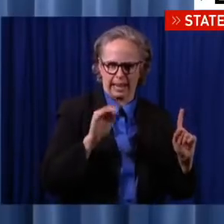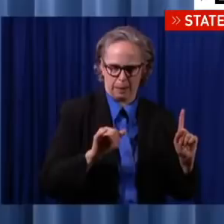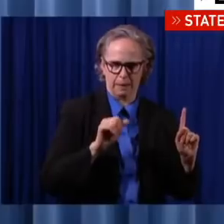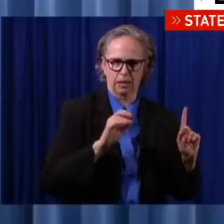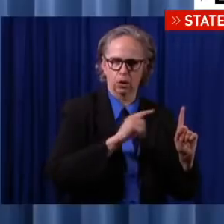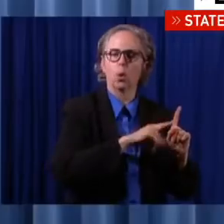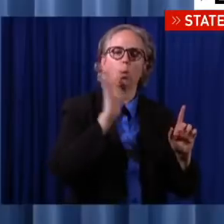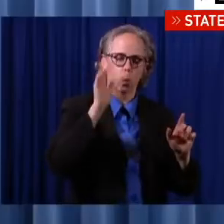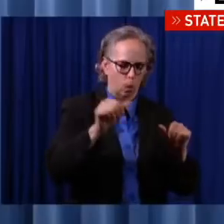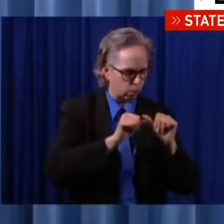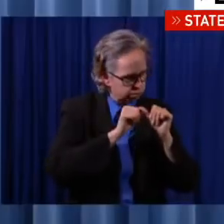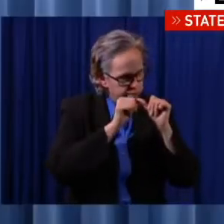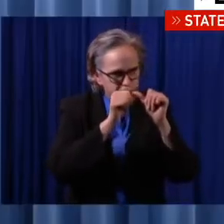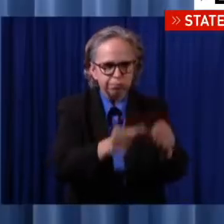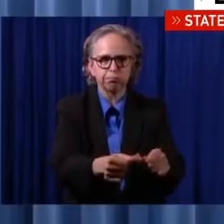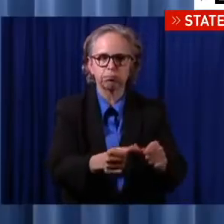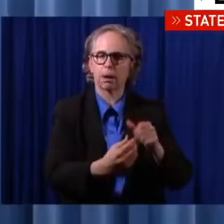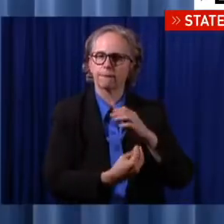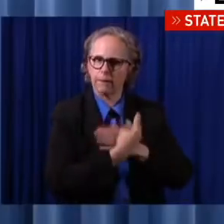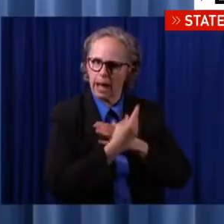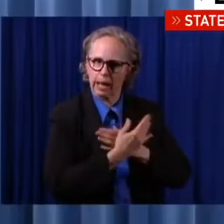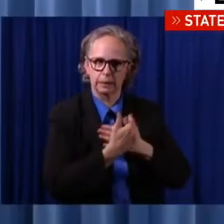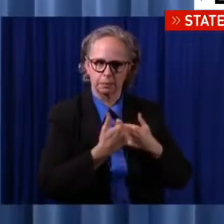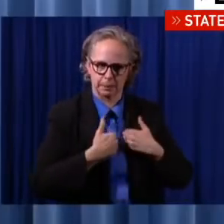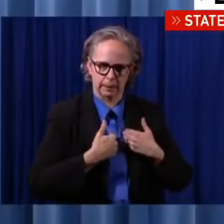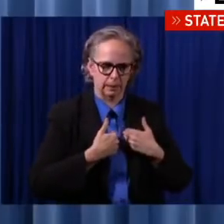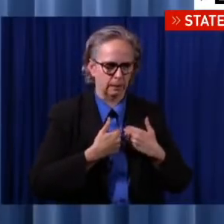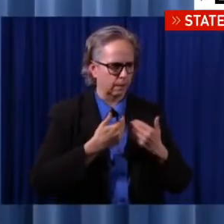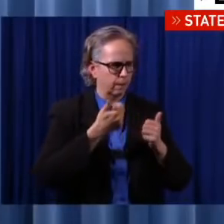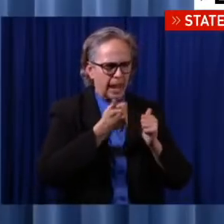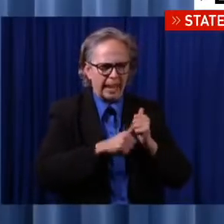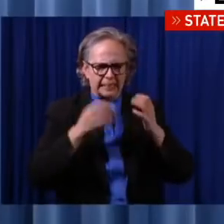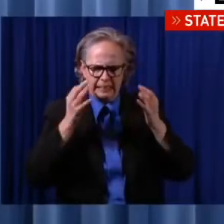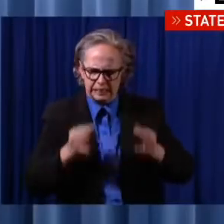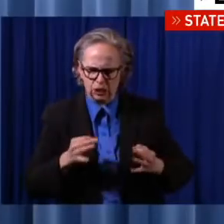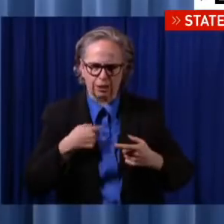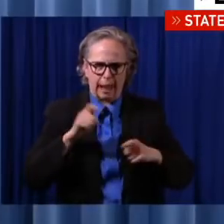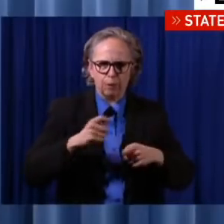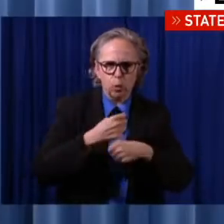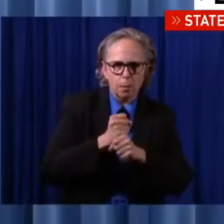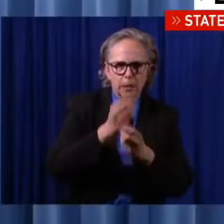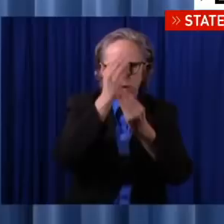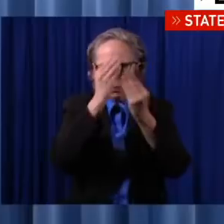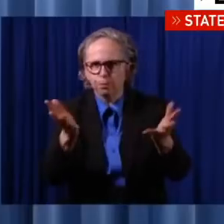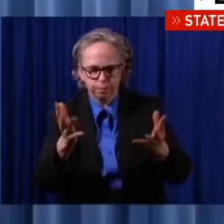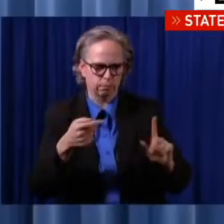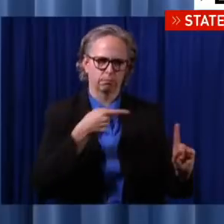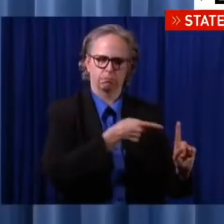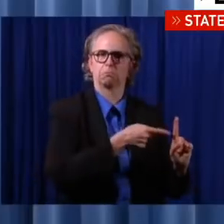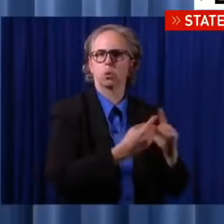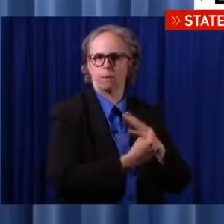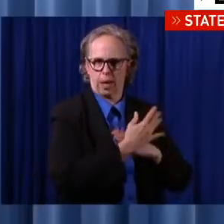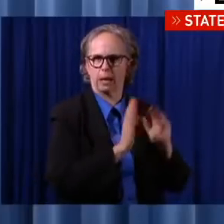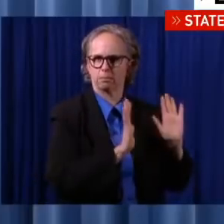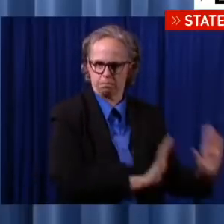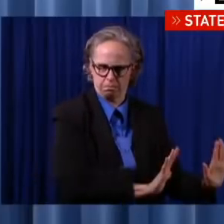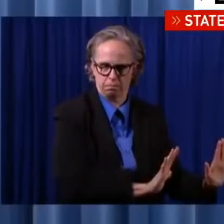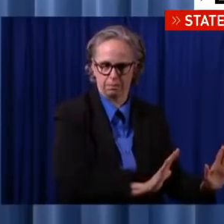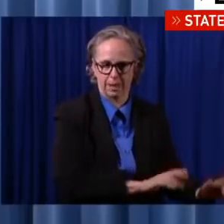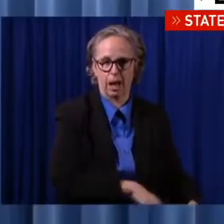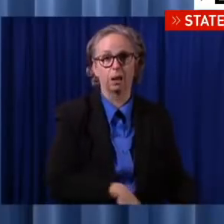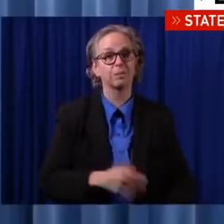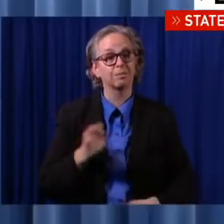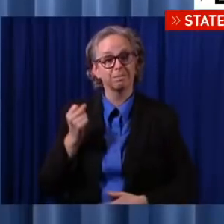a significant role in any kind of decisions that we made moving forward. But again, we all share the same